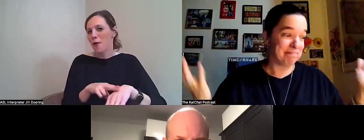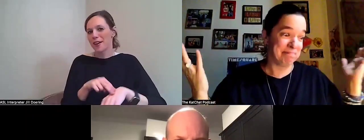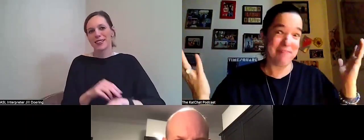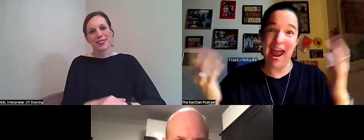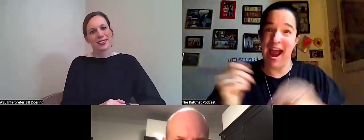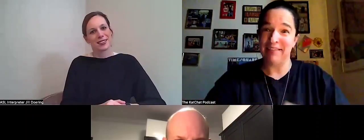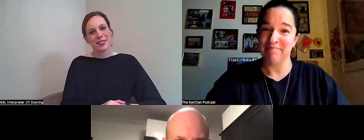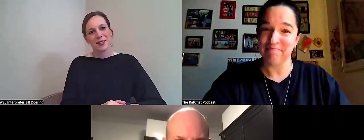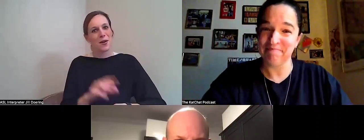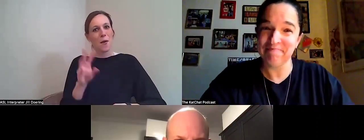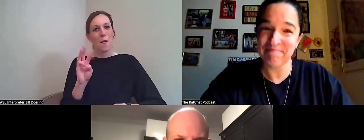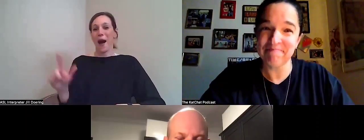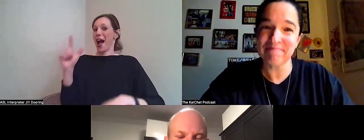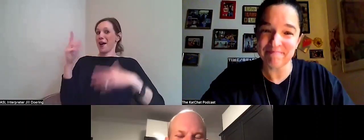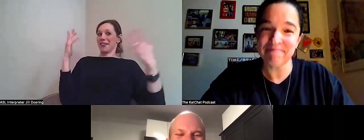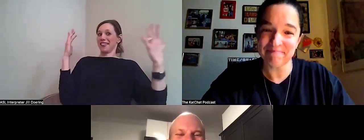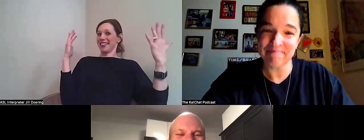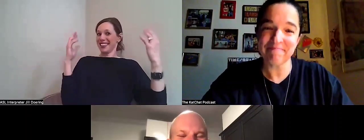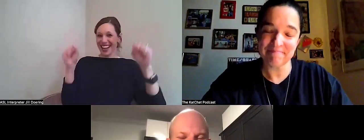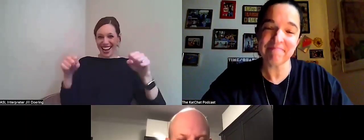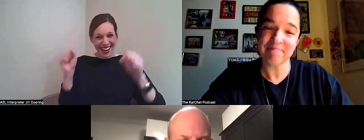well, yeah.